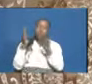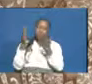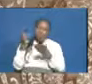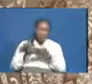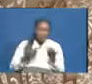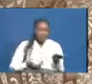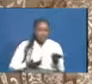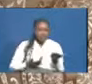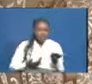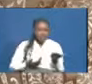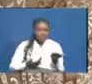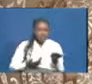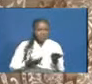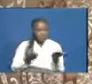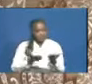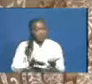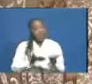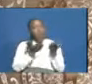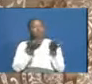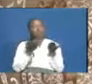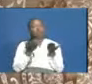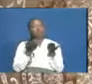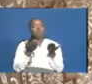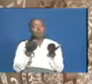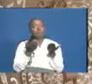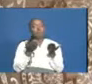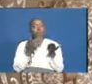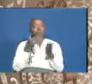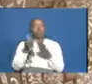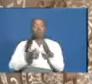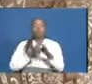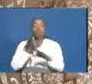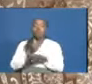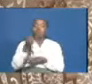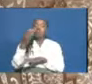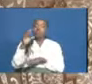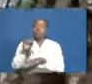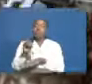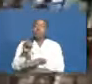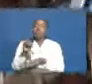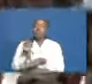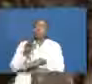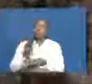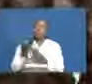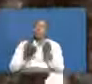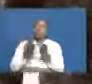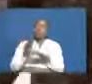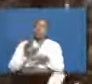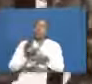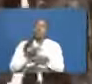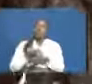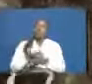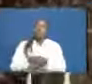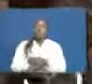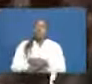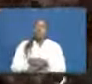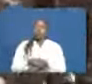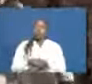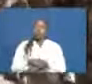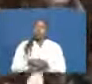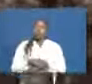what?" "You've been promoted and appointed CEO Women's Service Corps."